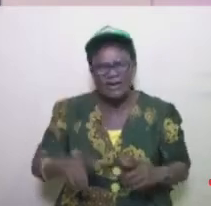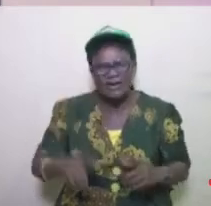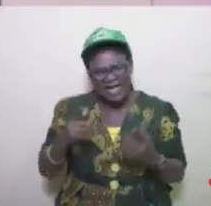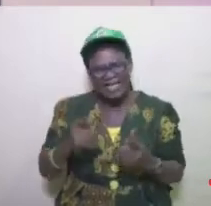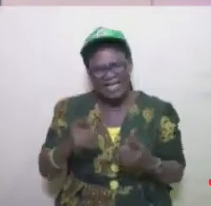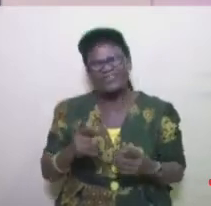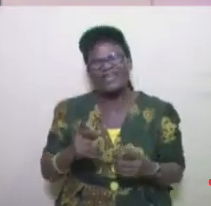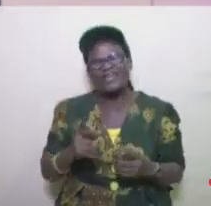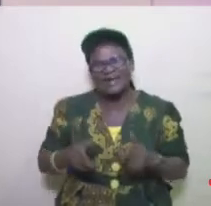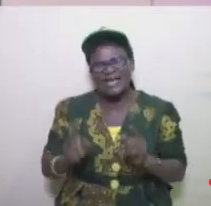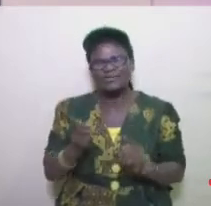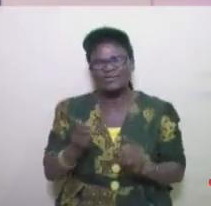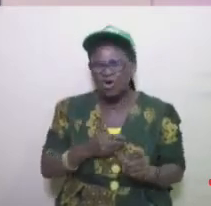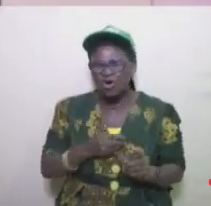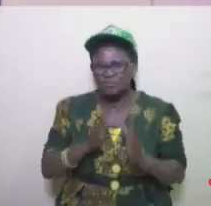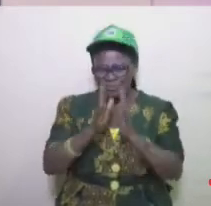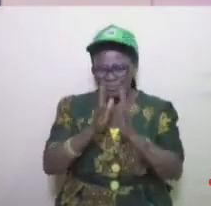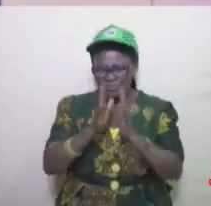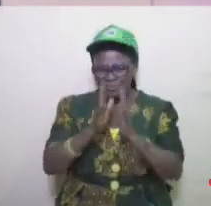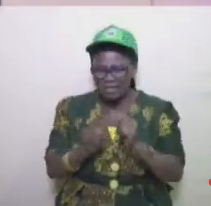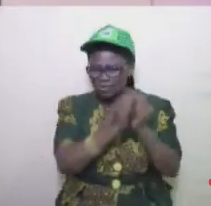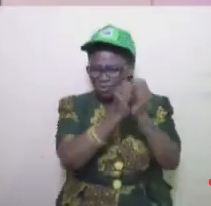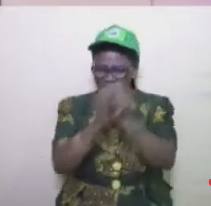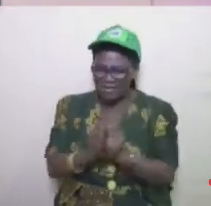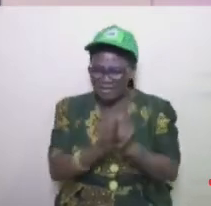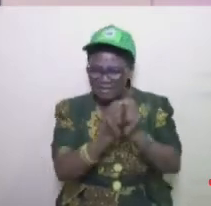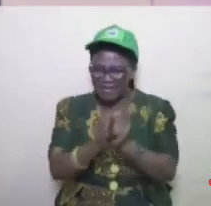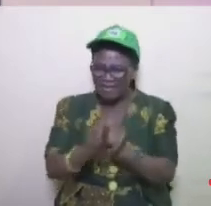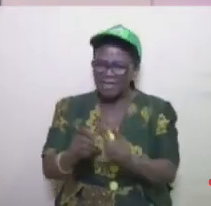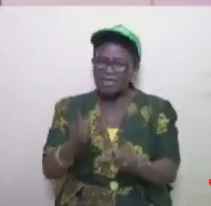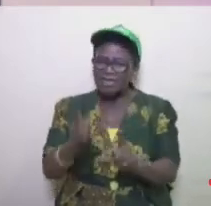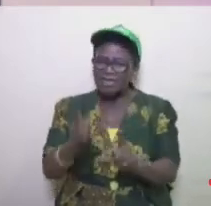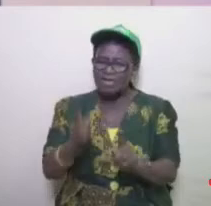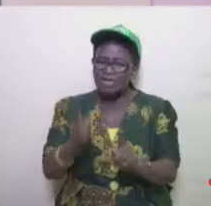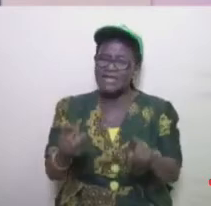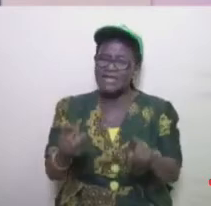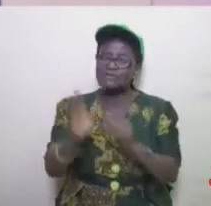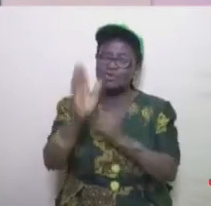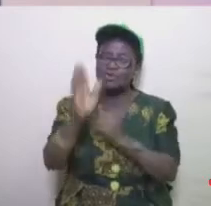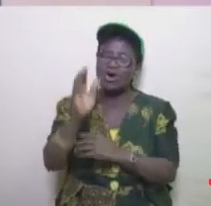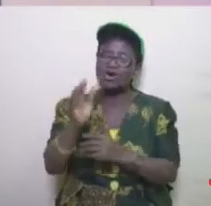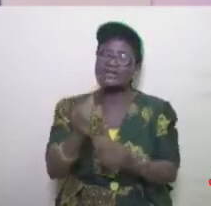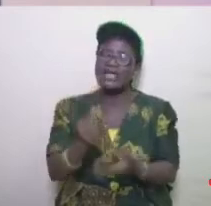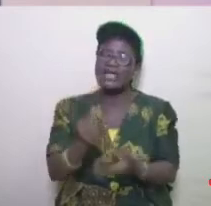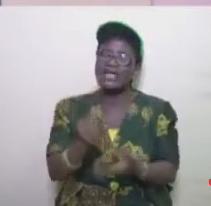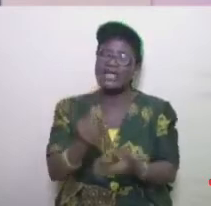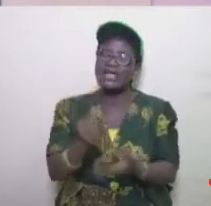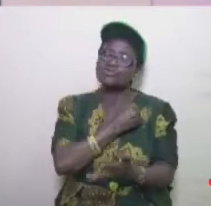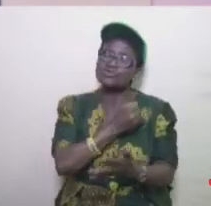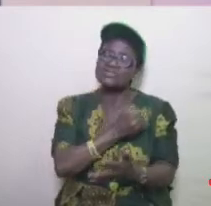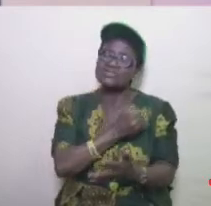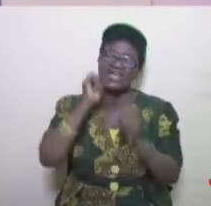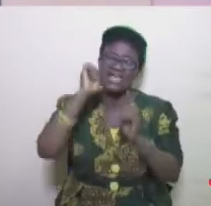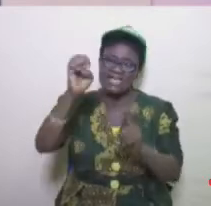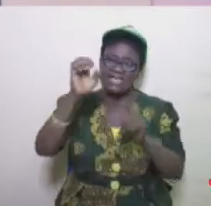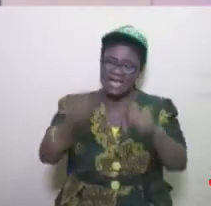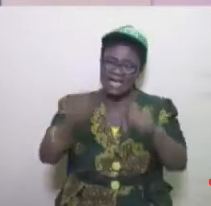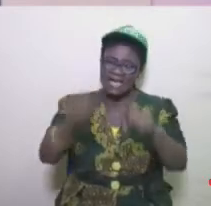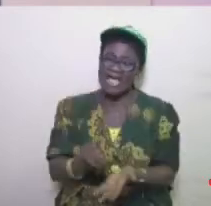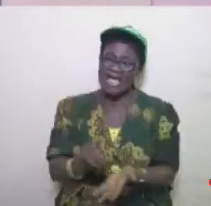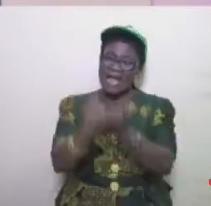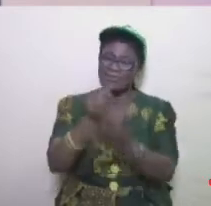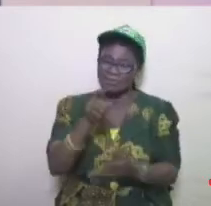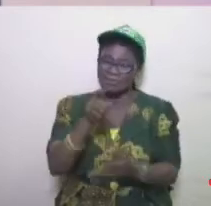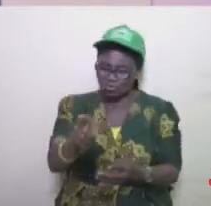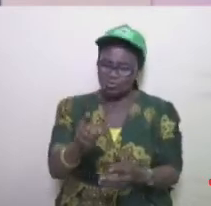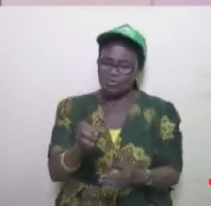together. Just as he helped the man called Joseph, he can help you again. Let's pray together. If you want